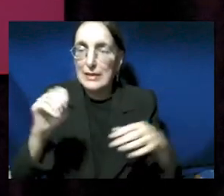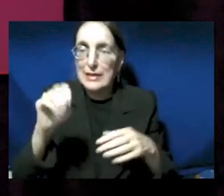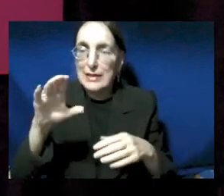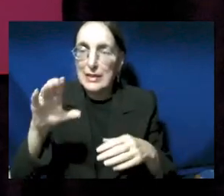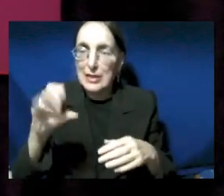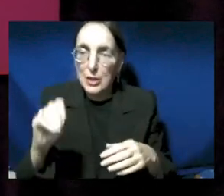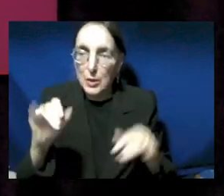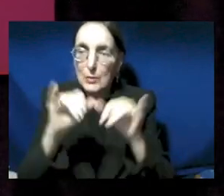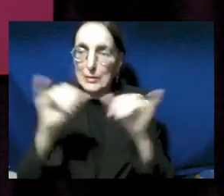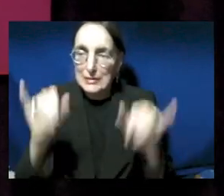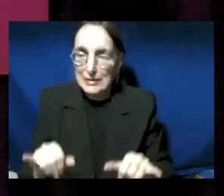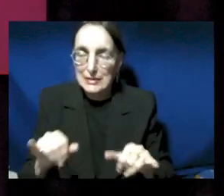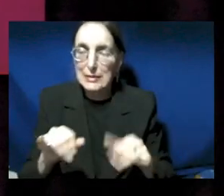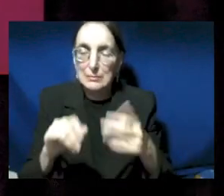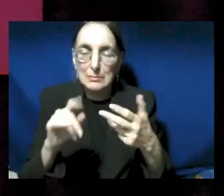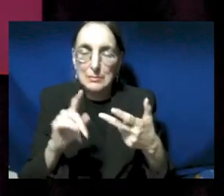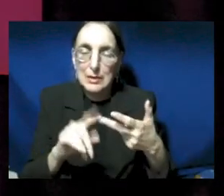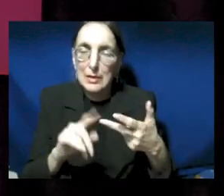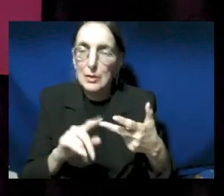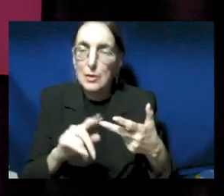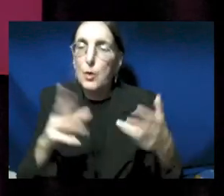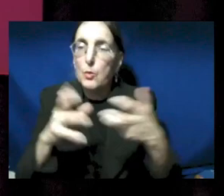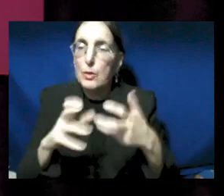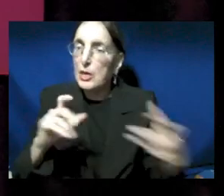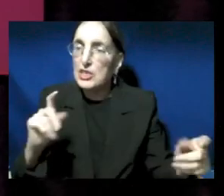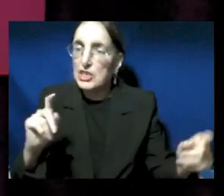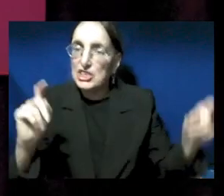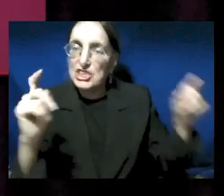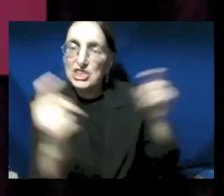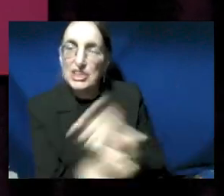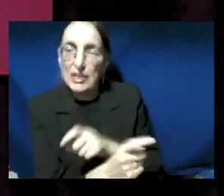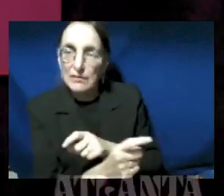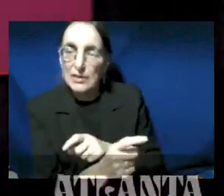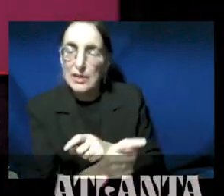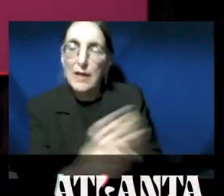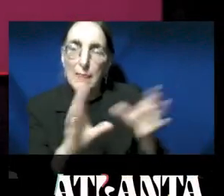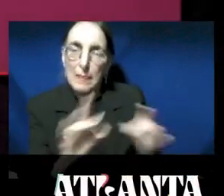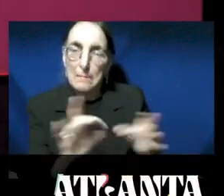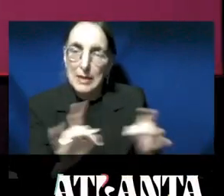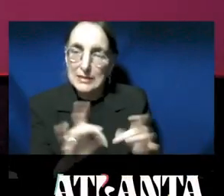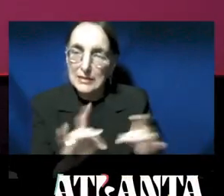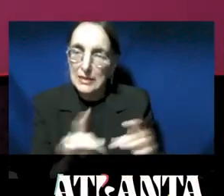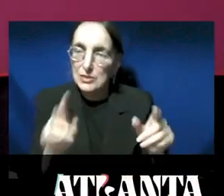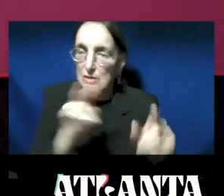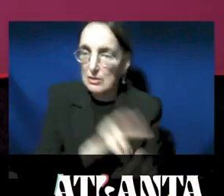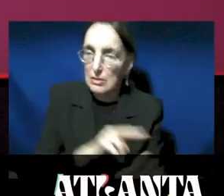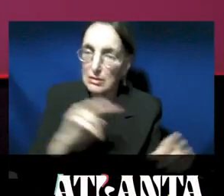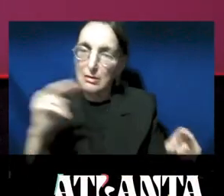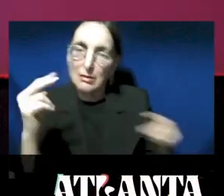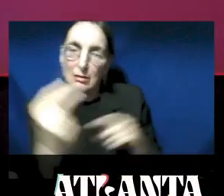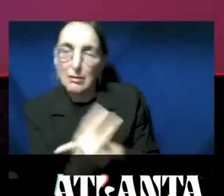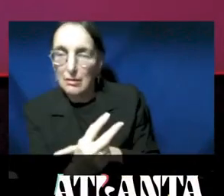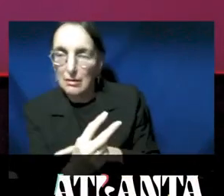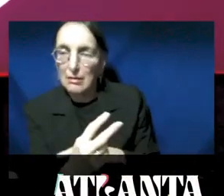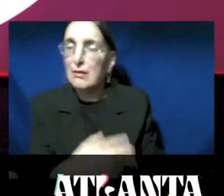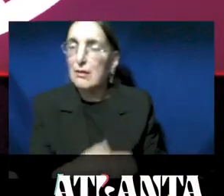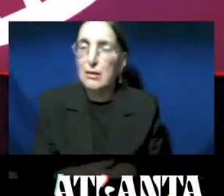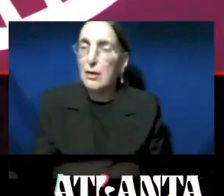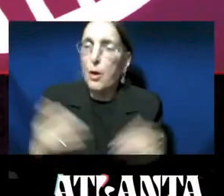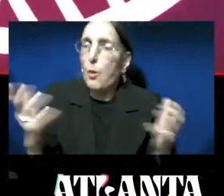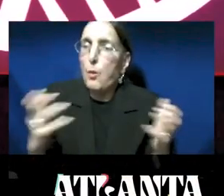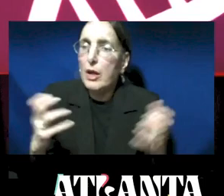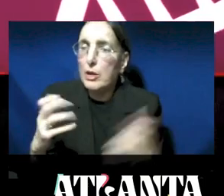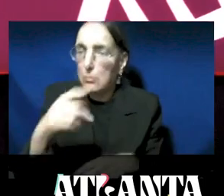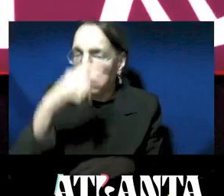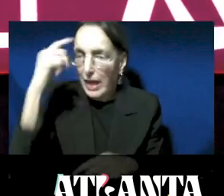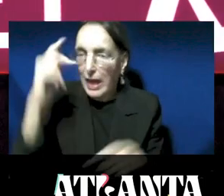wanted to have a message that was very different about who Black people were in the South. That I had gotten so frustrated with just seeing the news